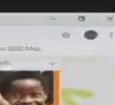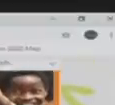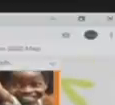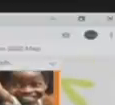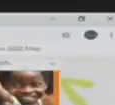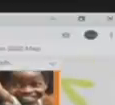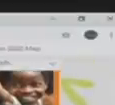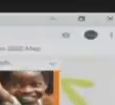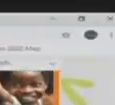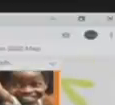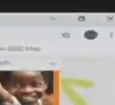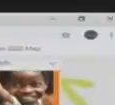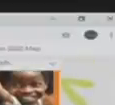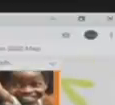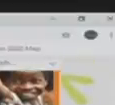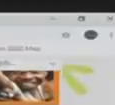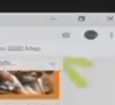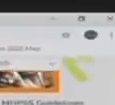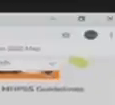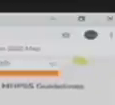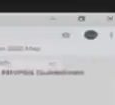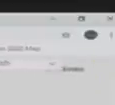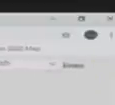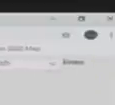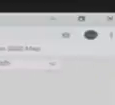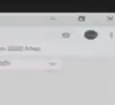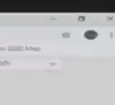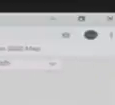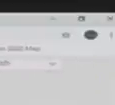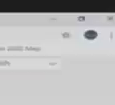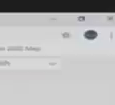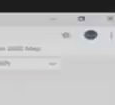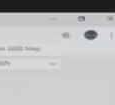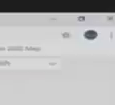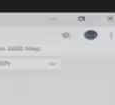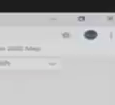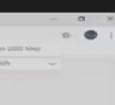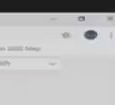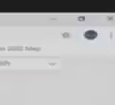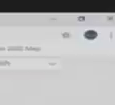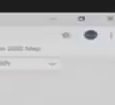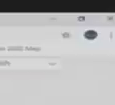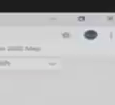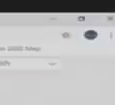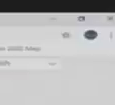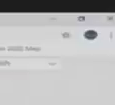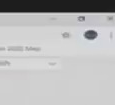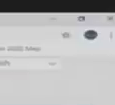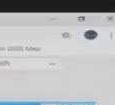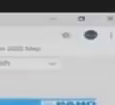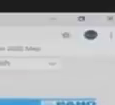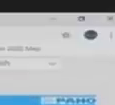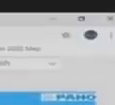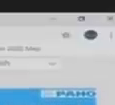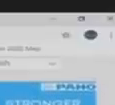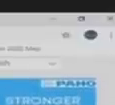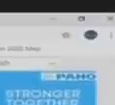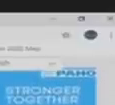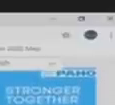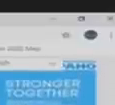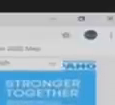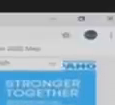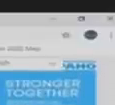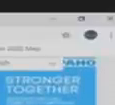800-4321 to access the services provided by Childline. In addition to Childline, please remember that the